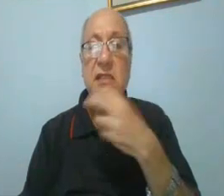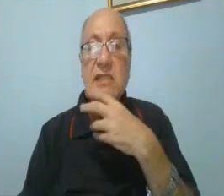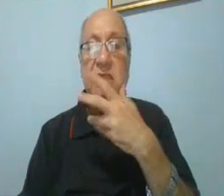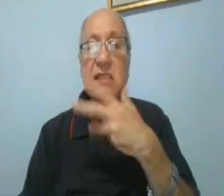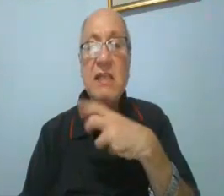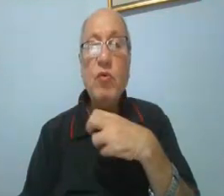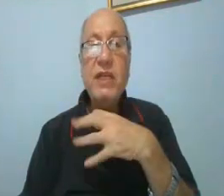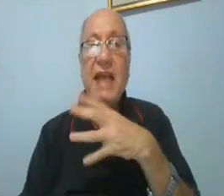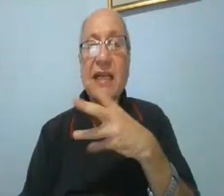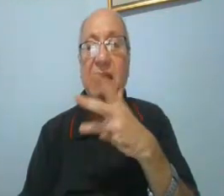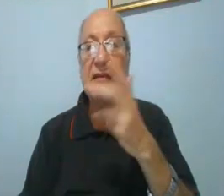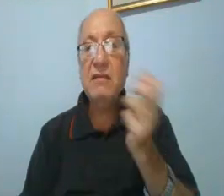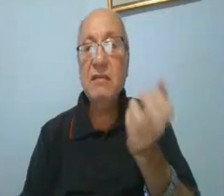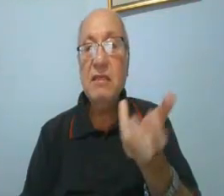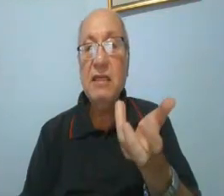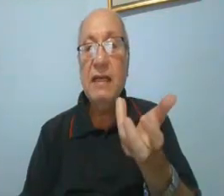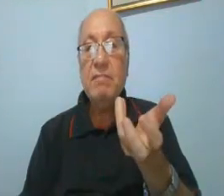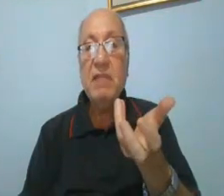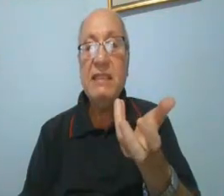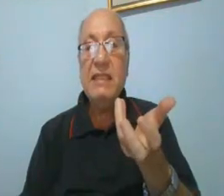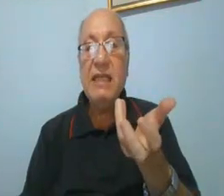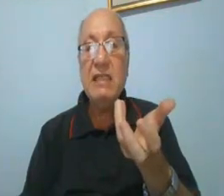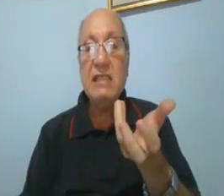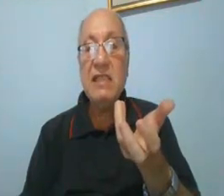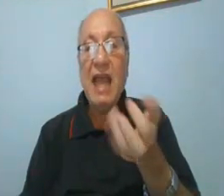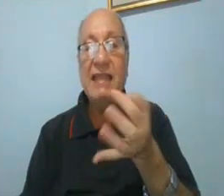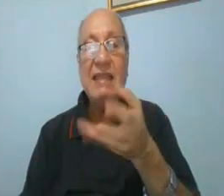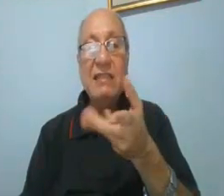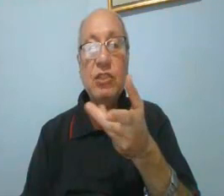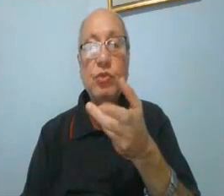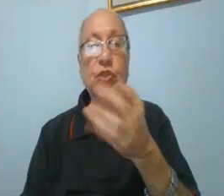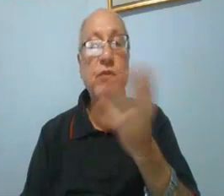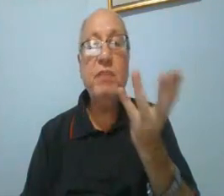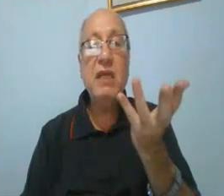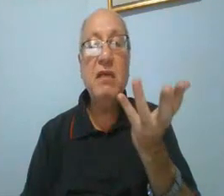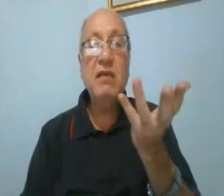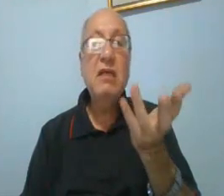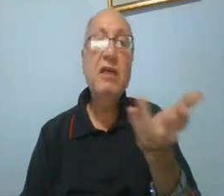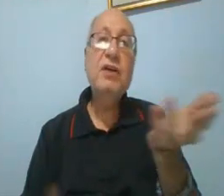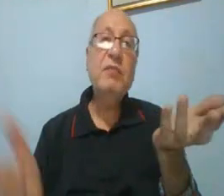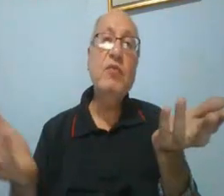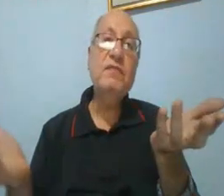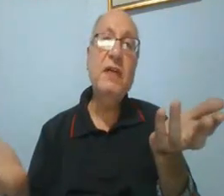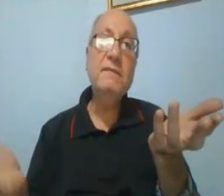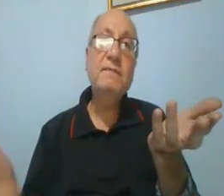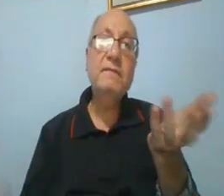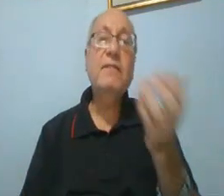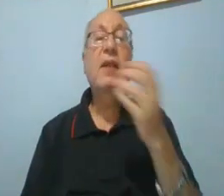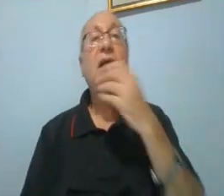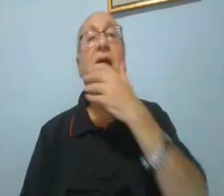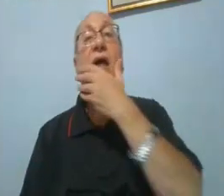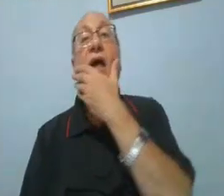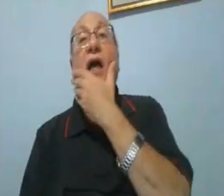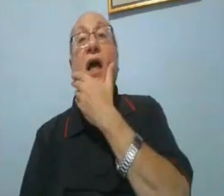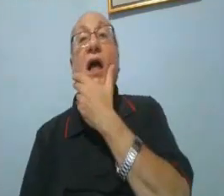etc. This is the organic materials and dirts which should be removed.